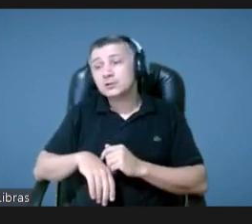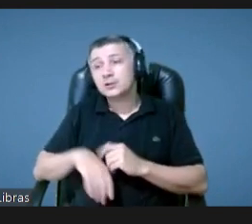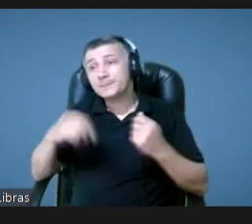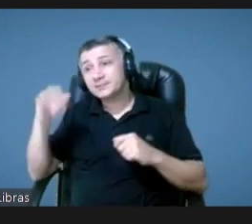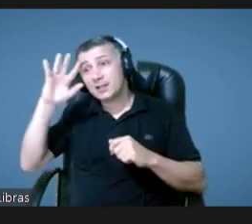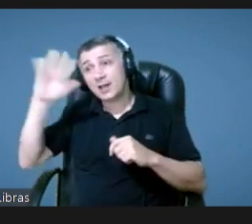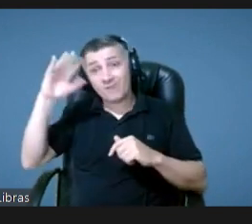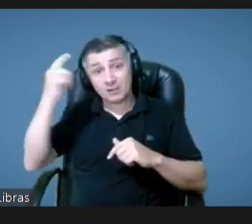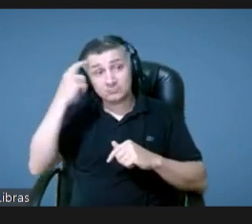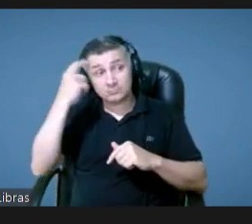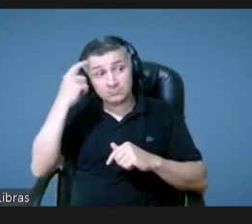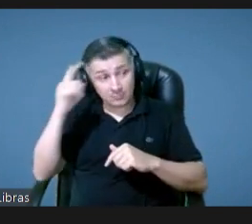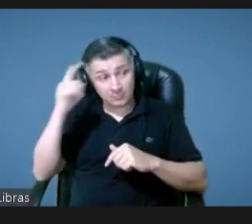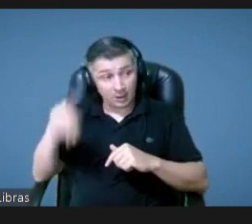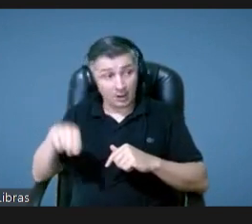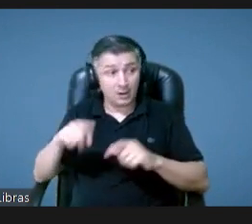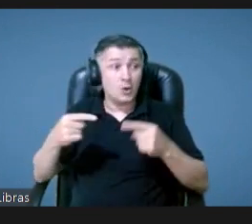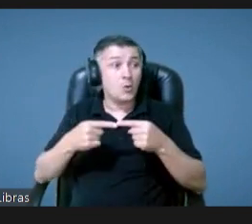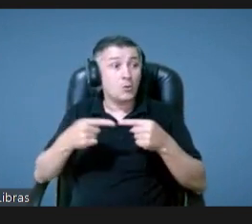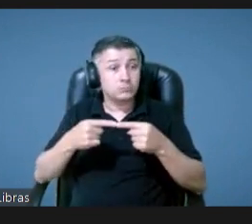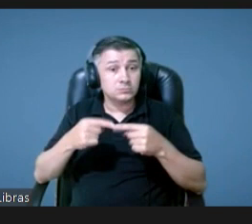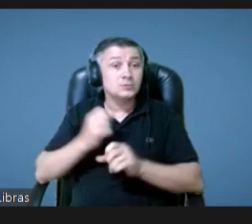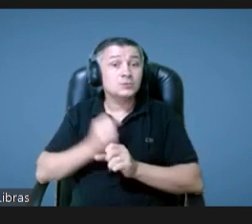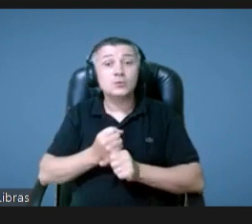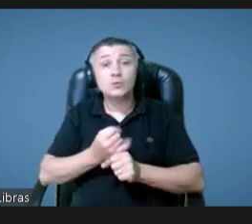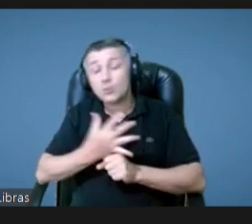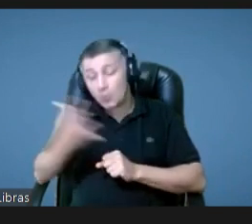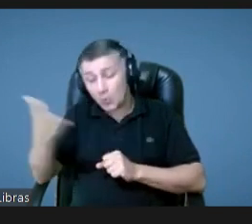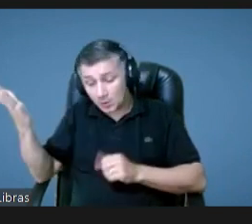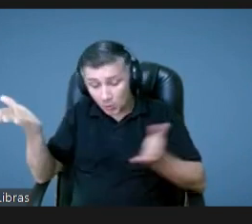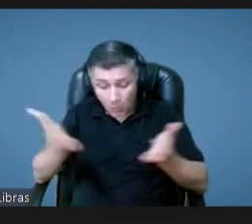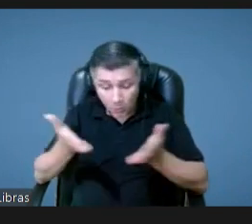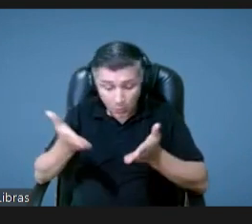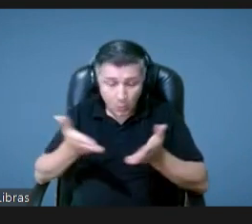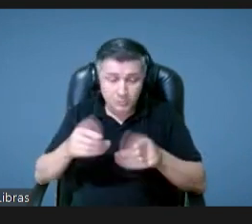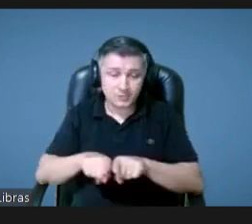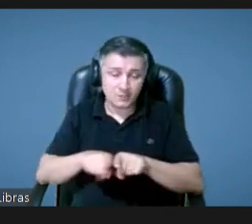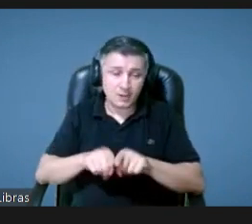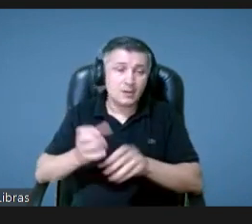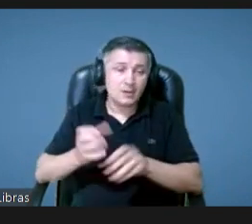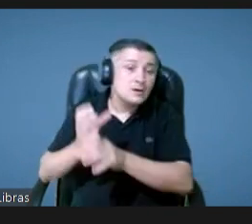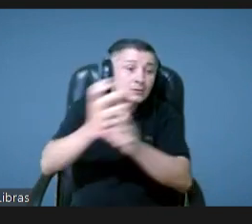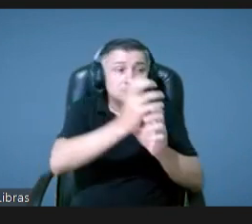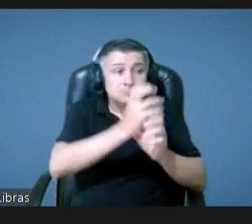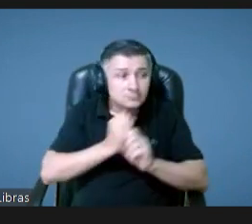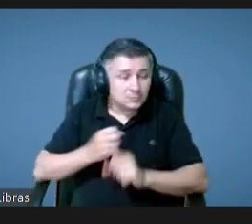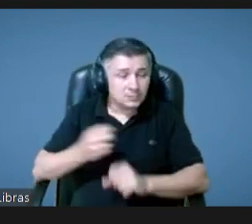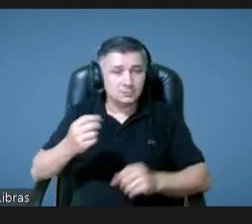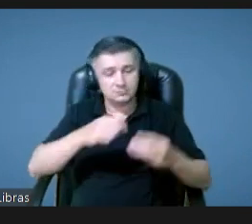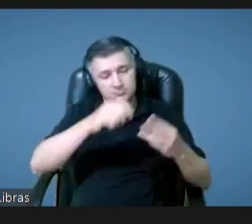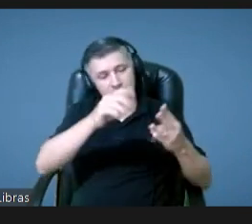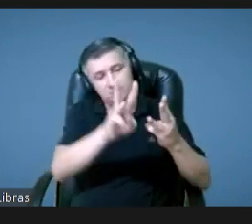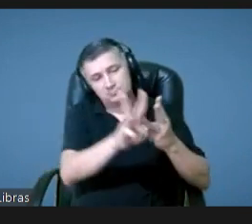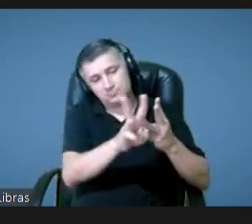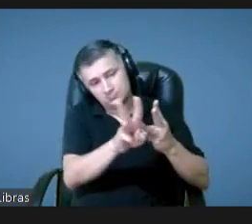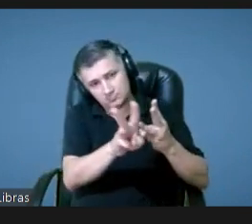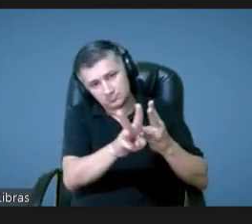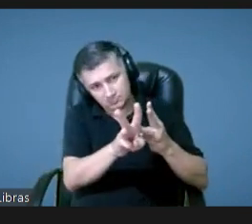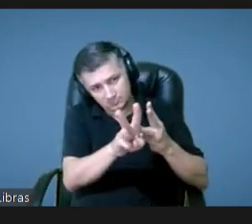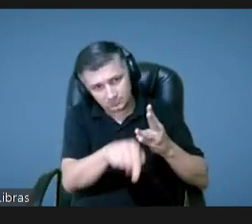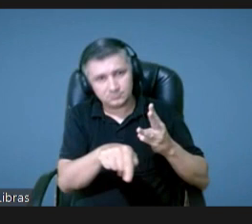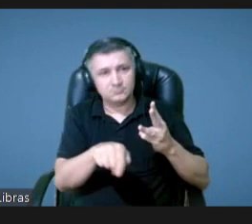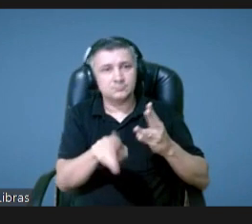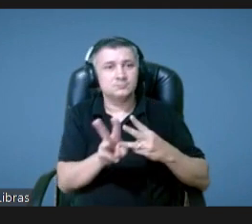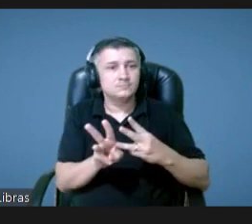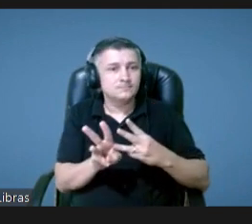a very good question. What we have to take into account in terms of the current figures for the airport, or